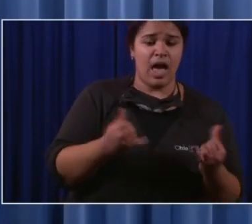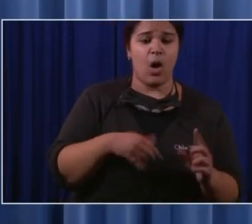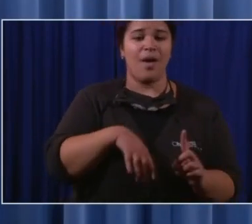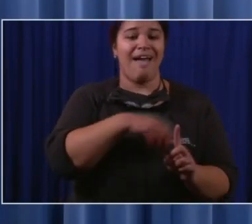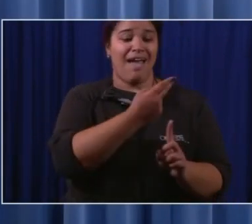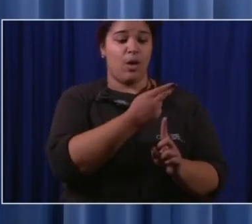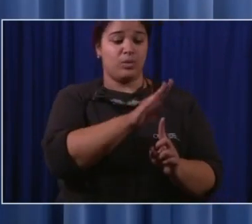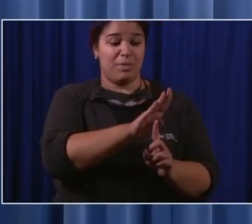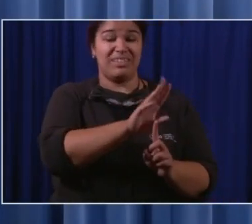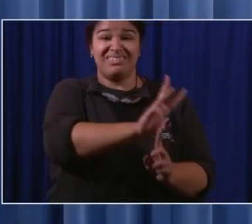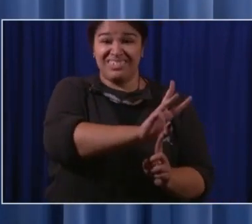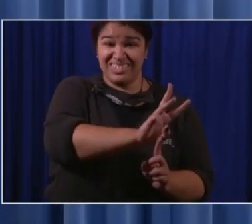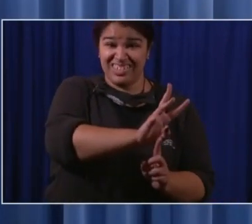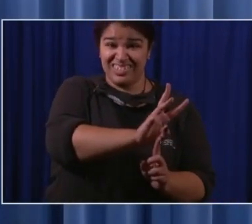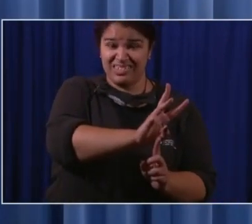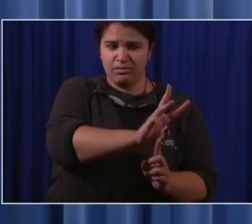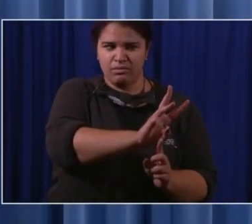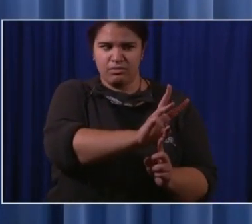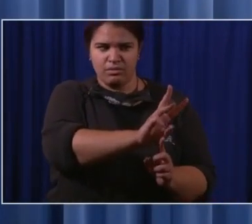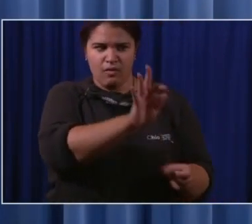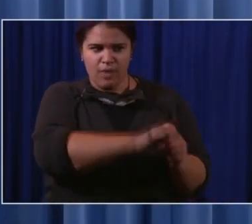money?